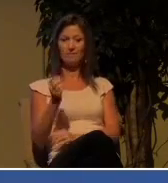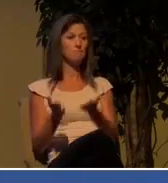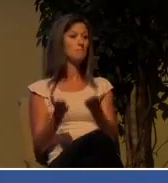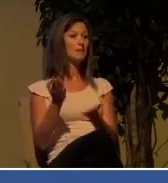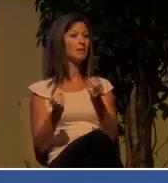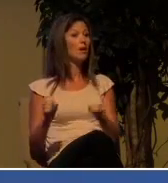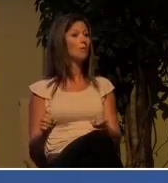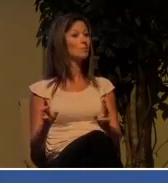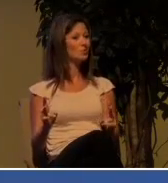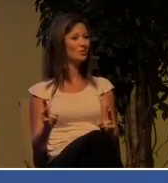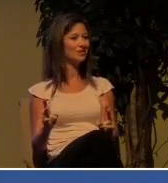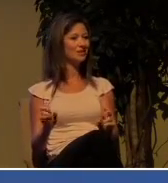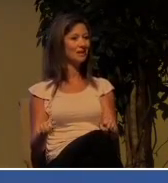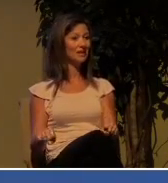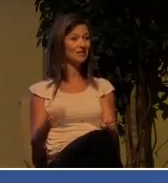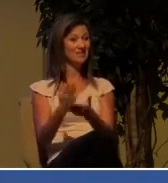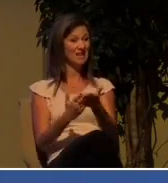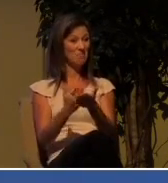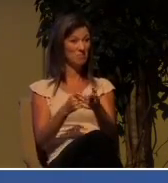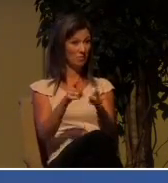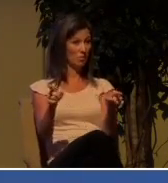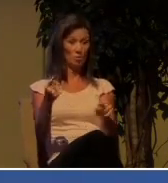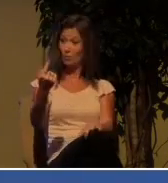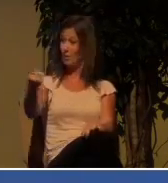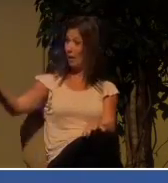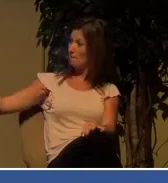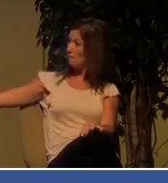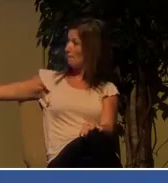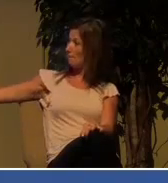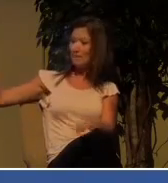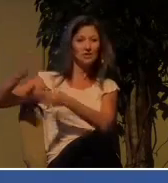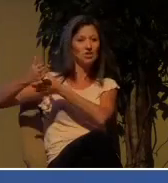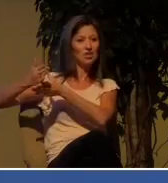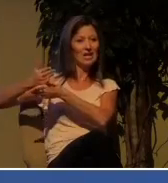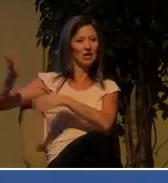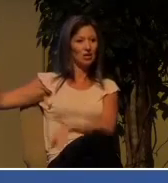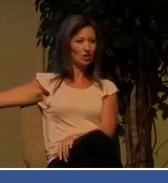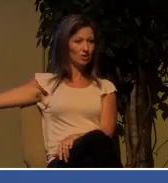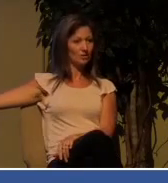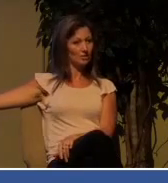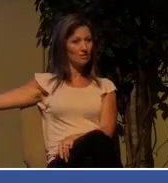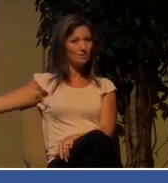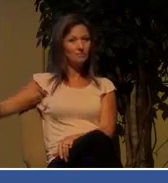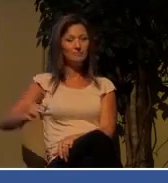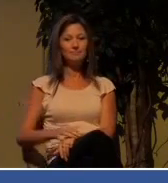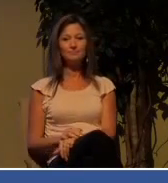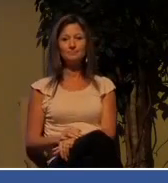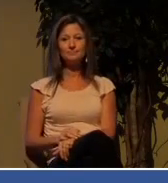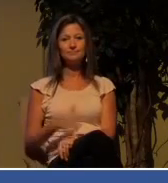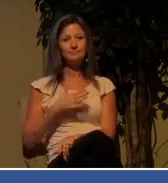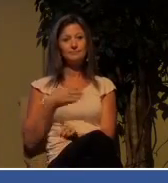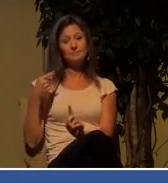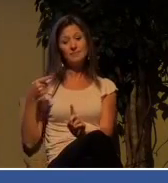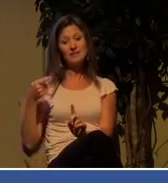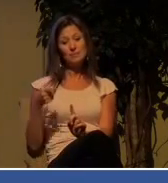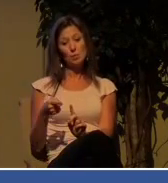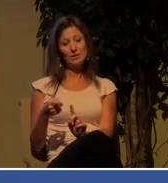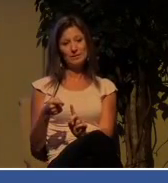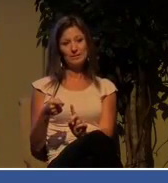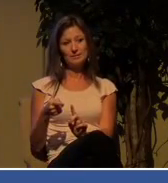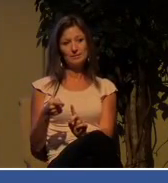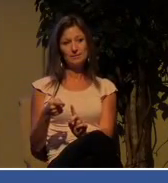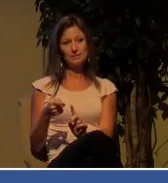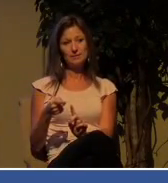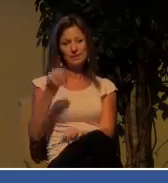by sharing how someone went fishing for you and what a difference that made. See, the point of this is to